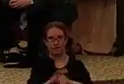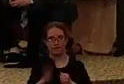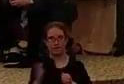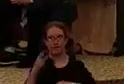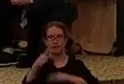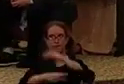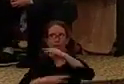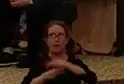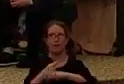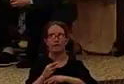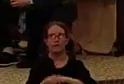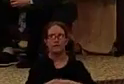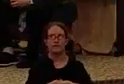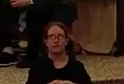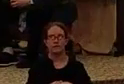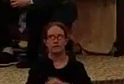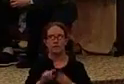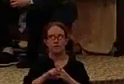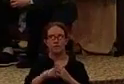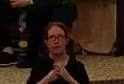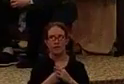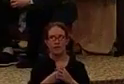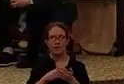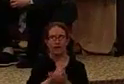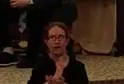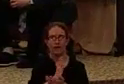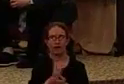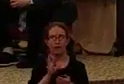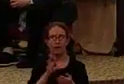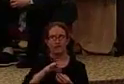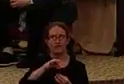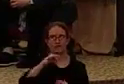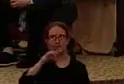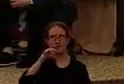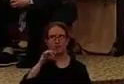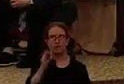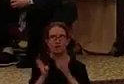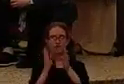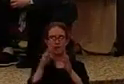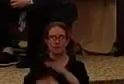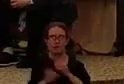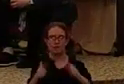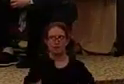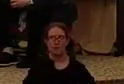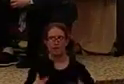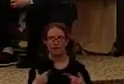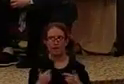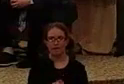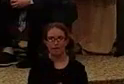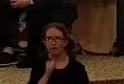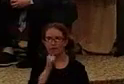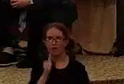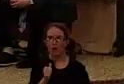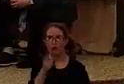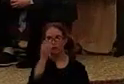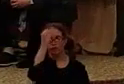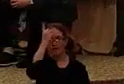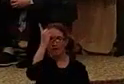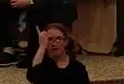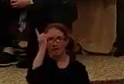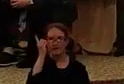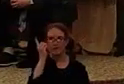this world. Amen. We begin to allow those spirits to speak into our life, not even